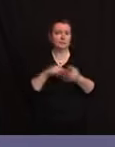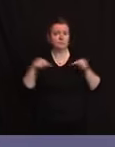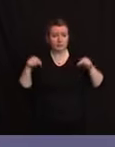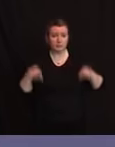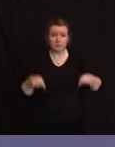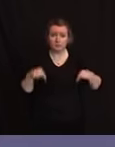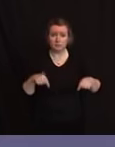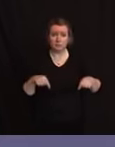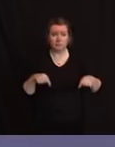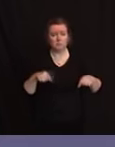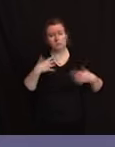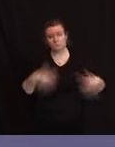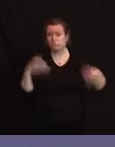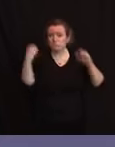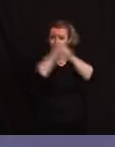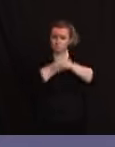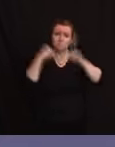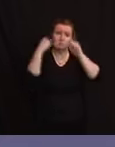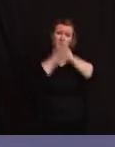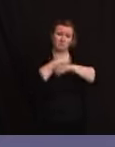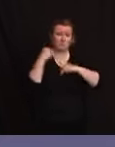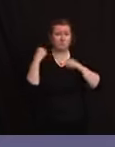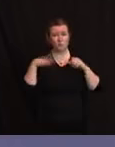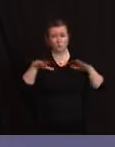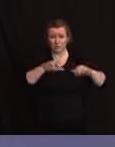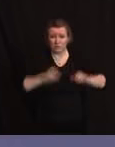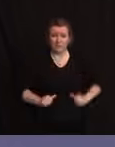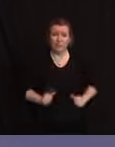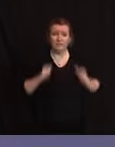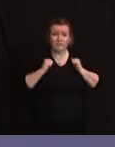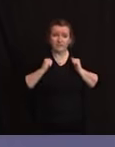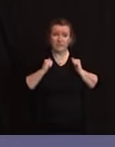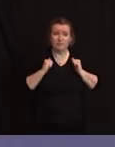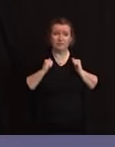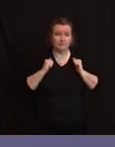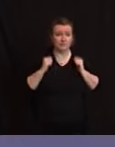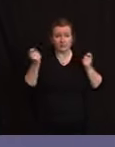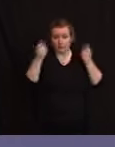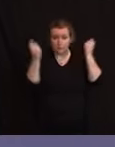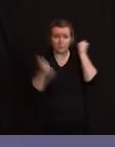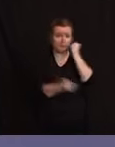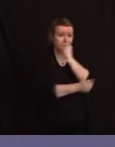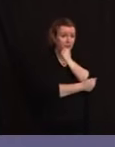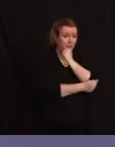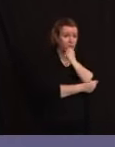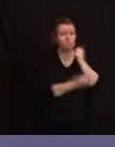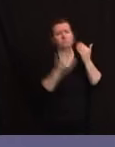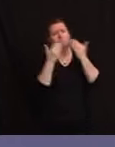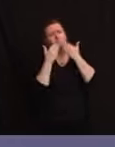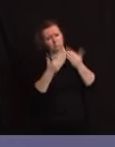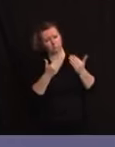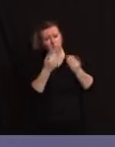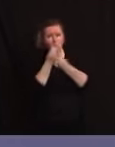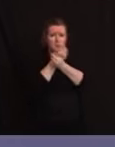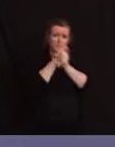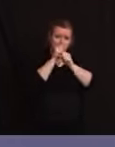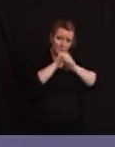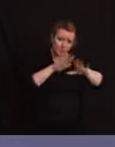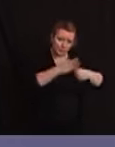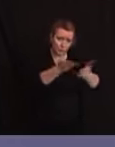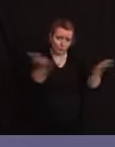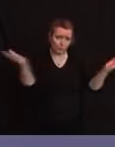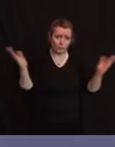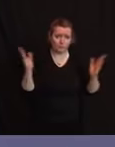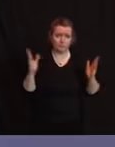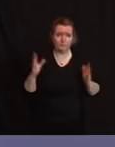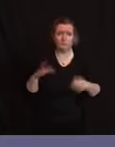lives. This is for folks celebrating Passover. Bless you and thank you for everything you're doing. To our Christian community,